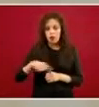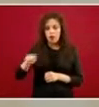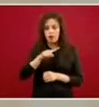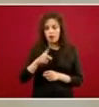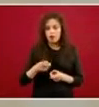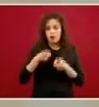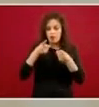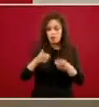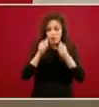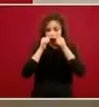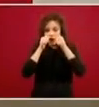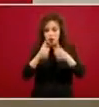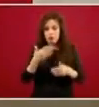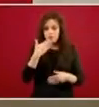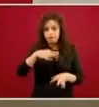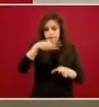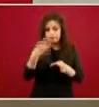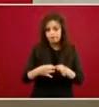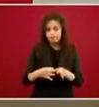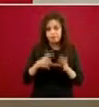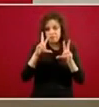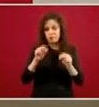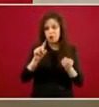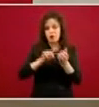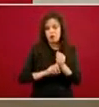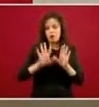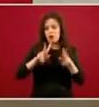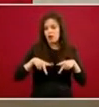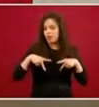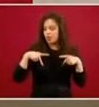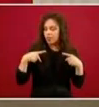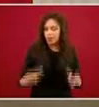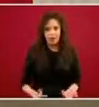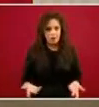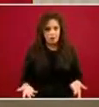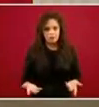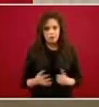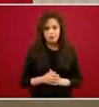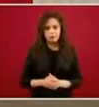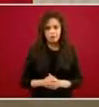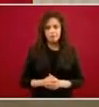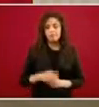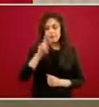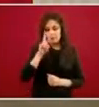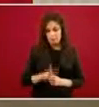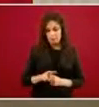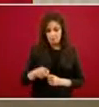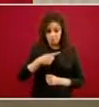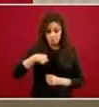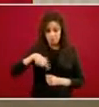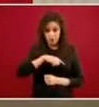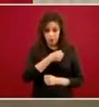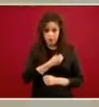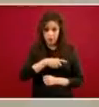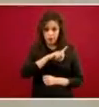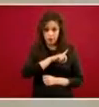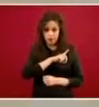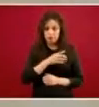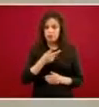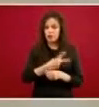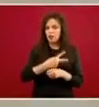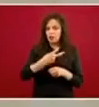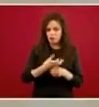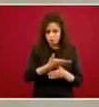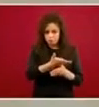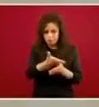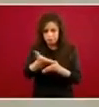directly affects the response capabilities that are so much required right now by our